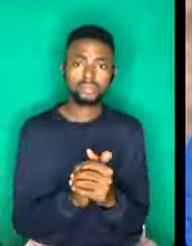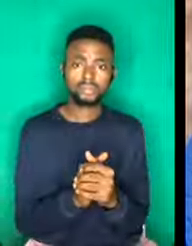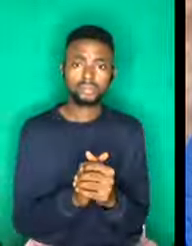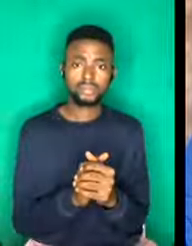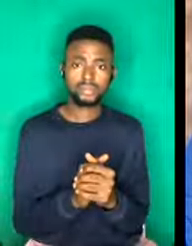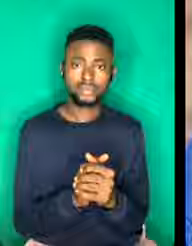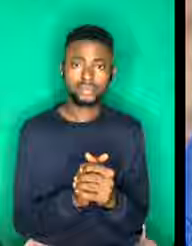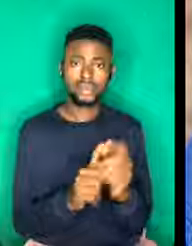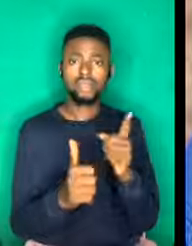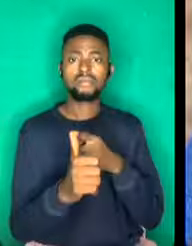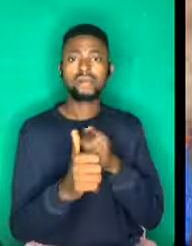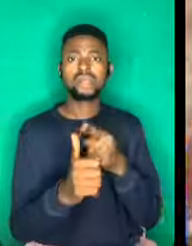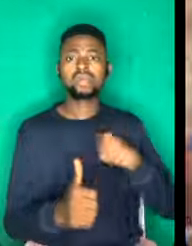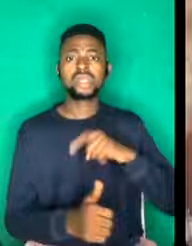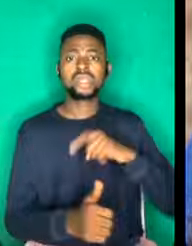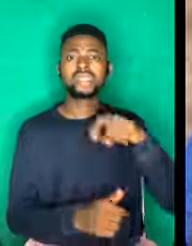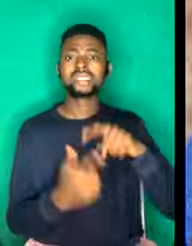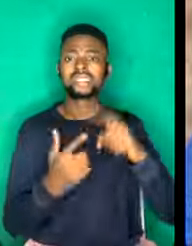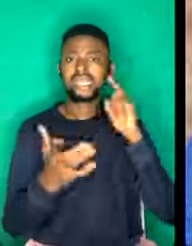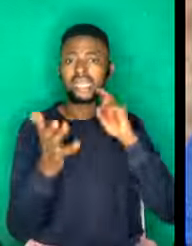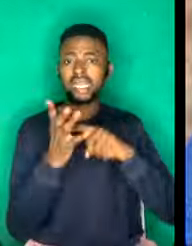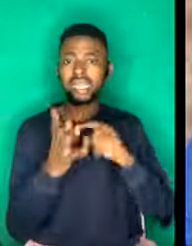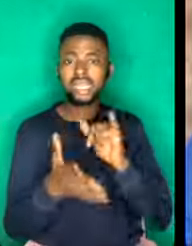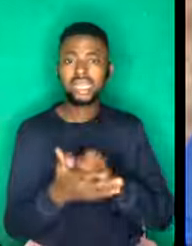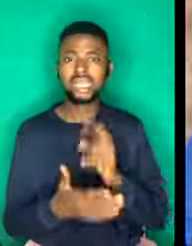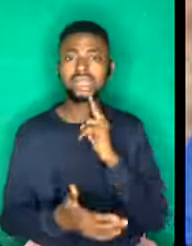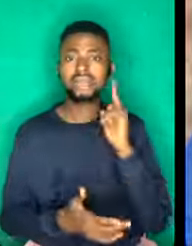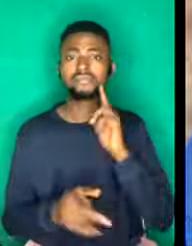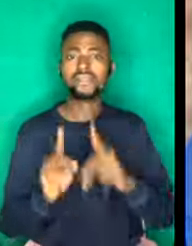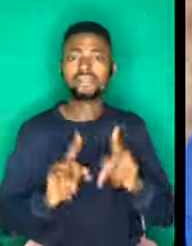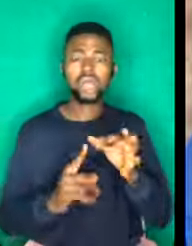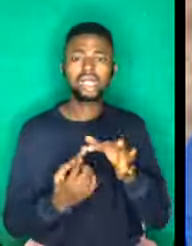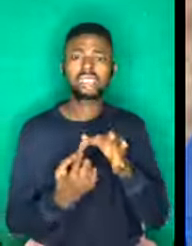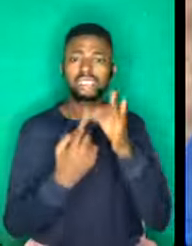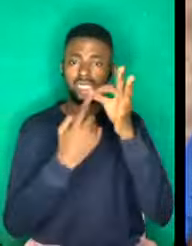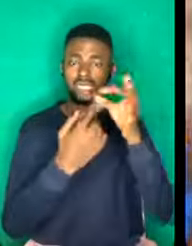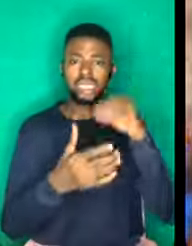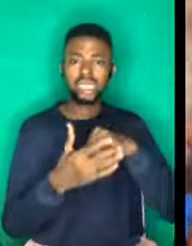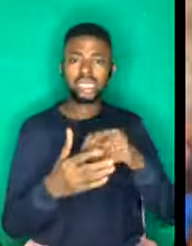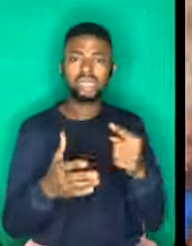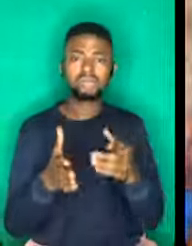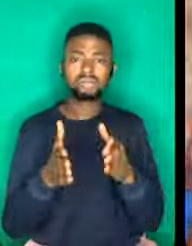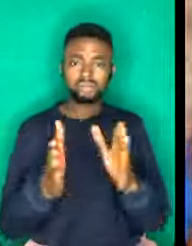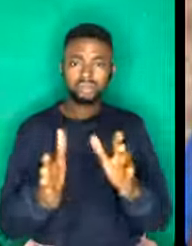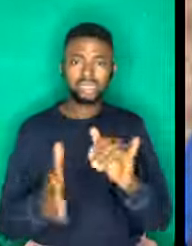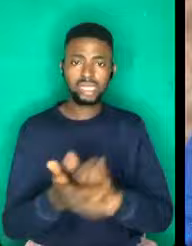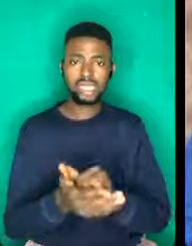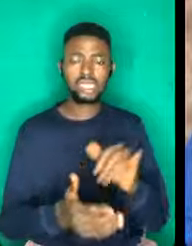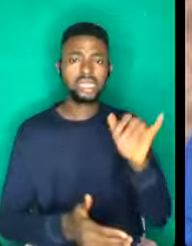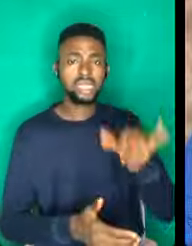First, we need to recognize that the deaf people are unique in the sense that they are visual learners,